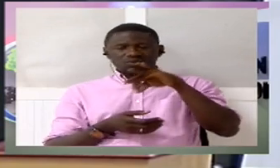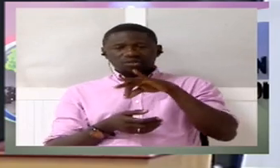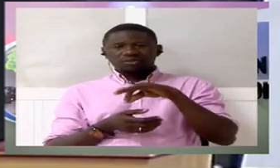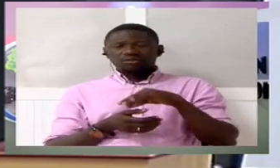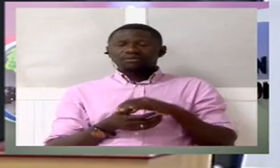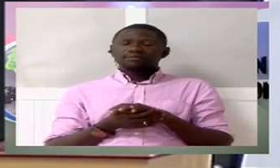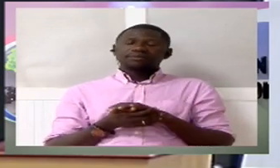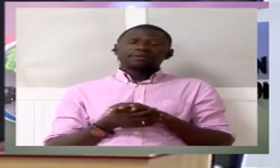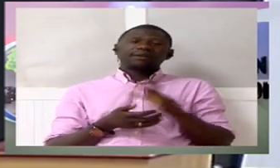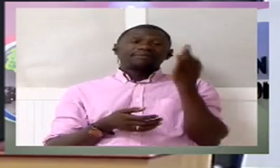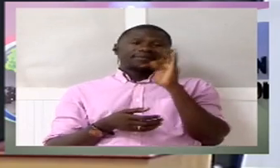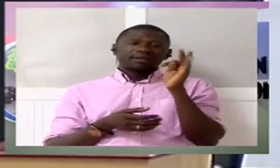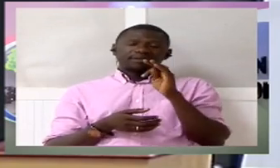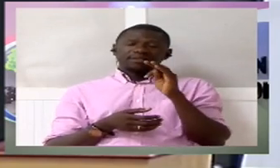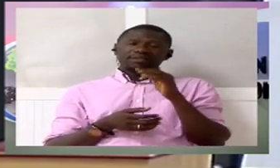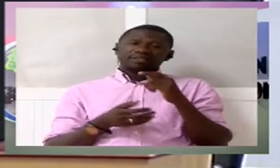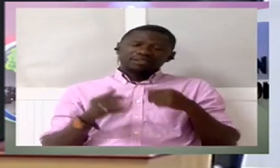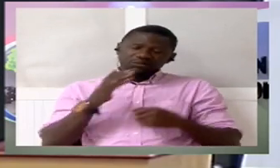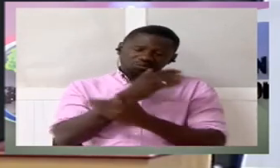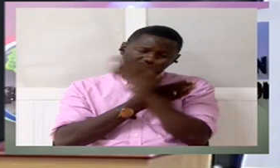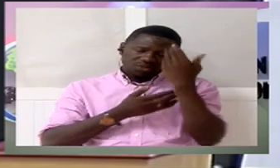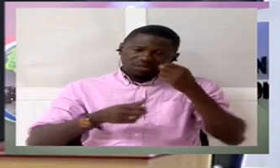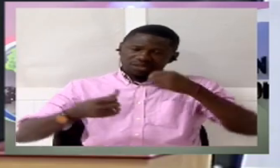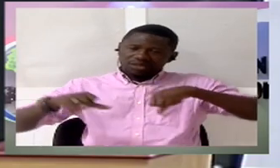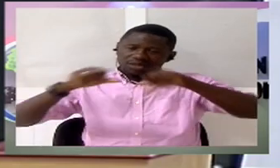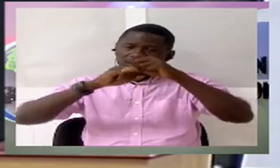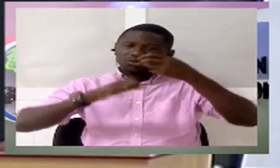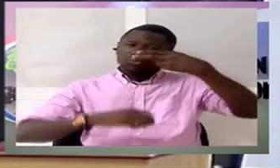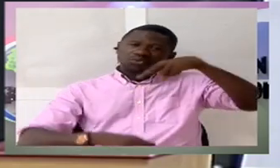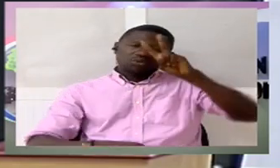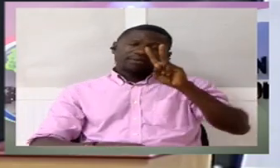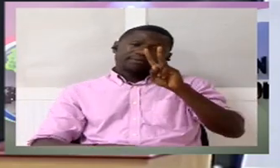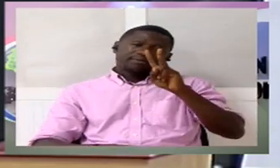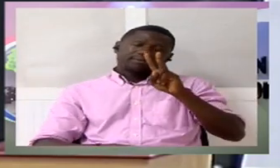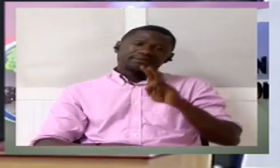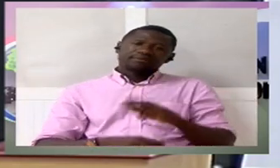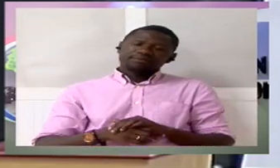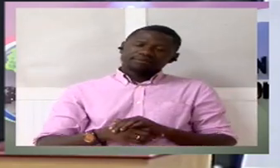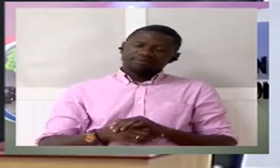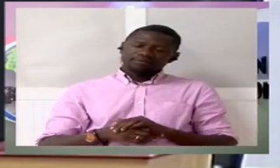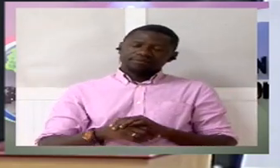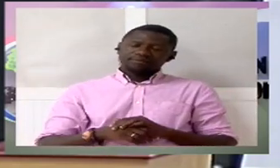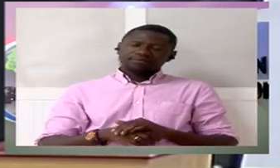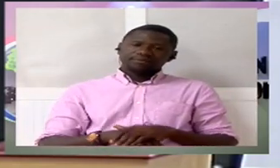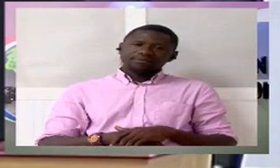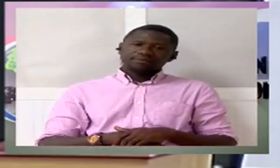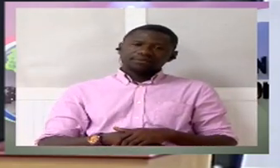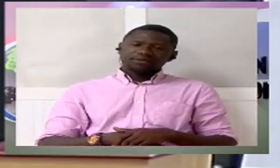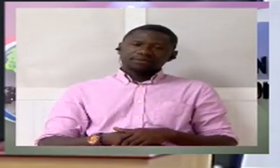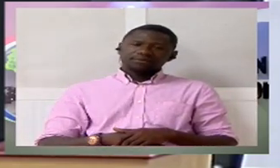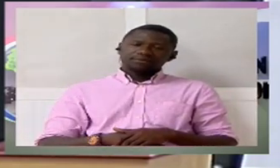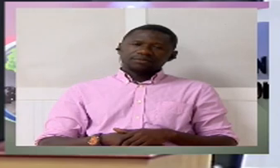Then Friday. Somanda around 12. In the morning, around 12. Debi bola room 10. Bita wanyo